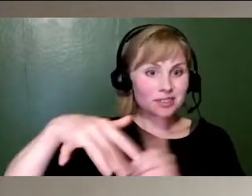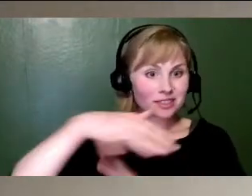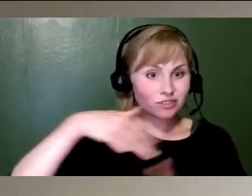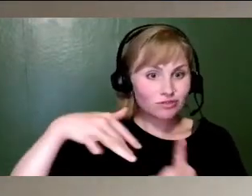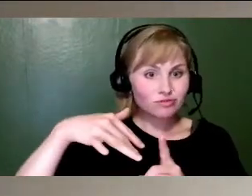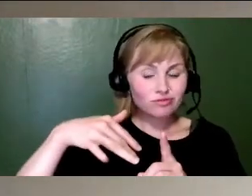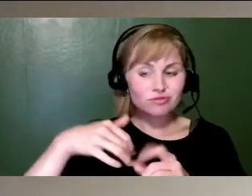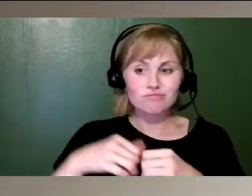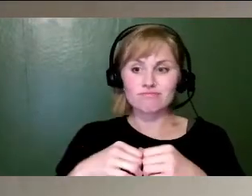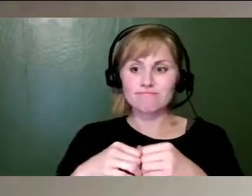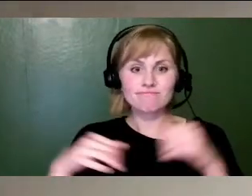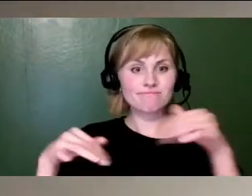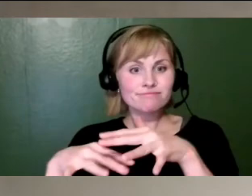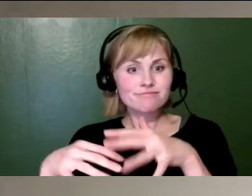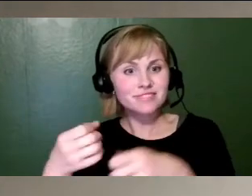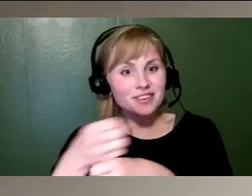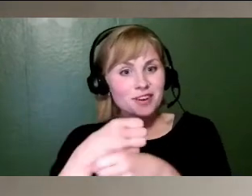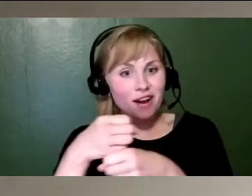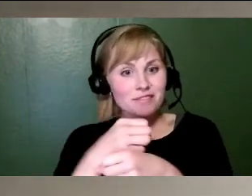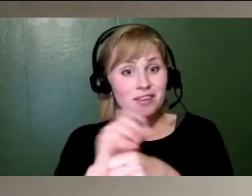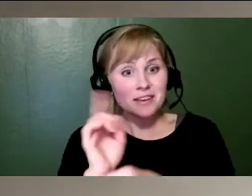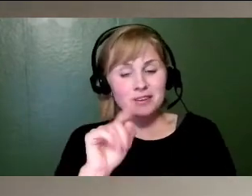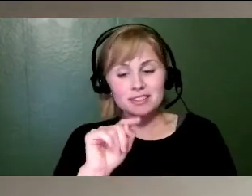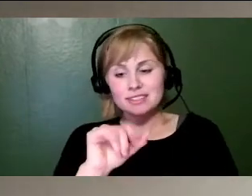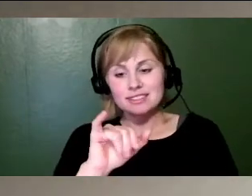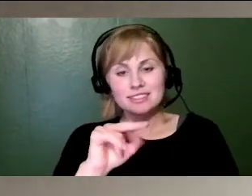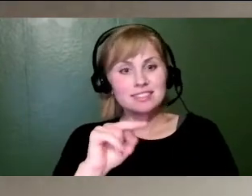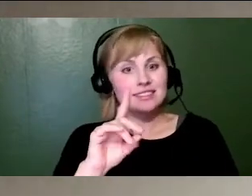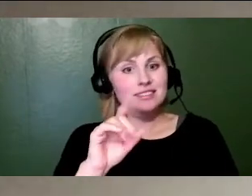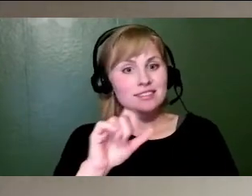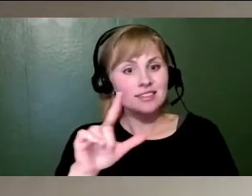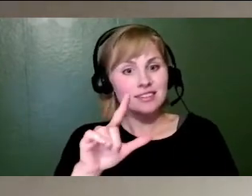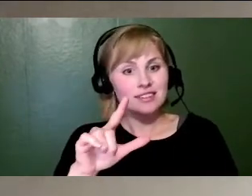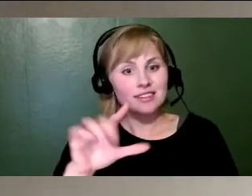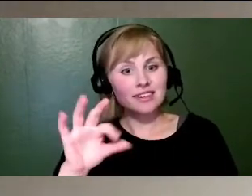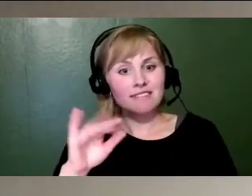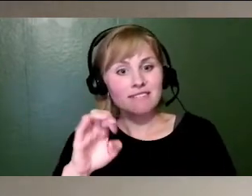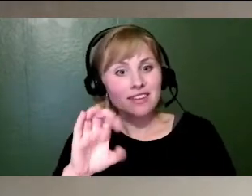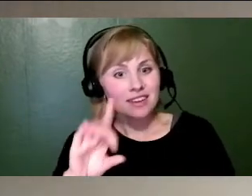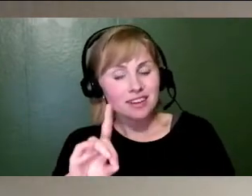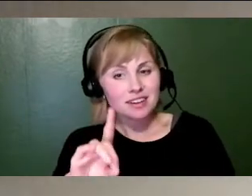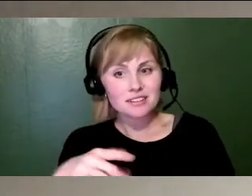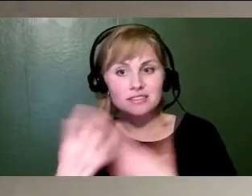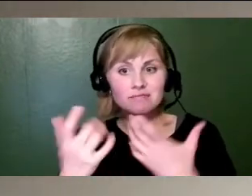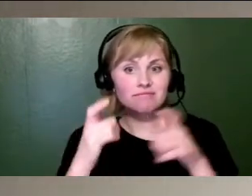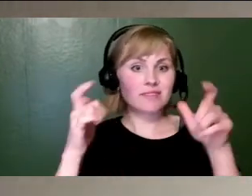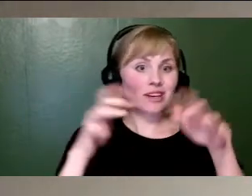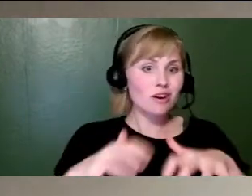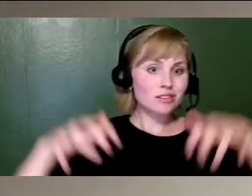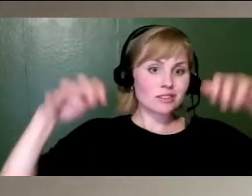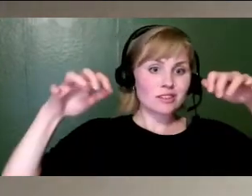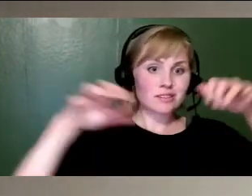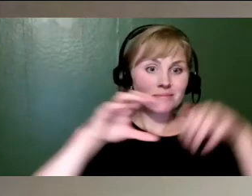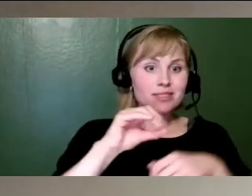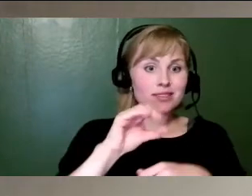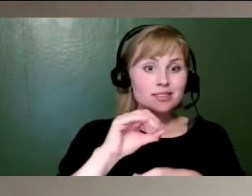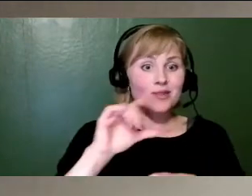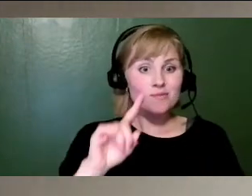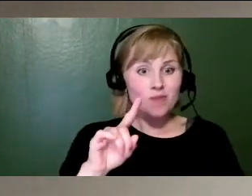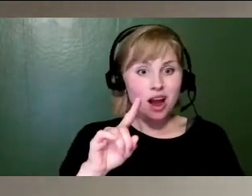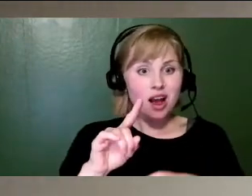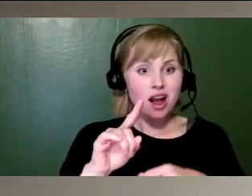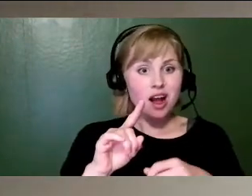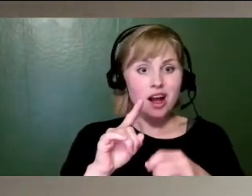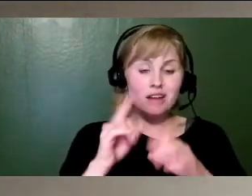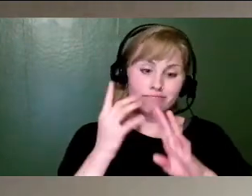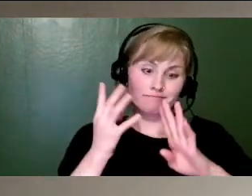at Tyndall Field, waiting amongst a sea of students exiting and entering the big auditorium in 001. A